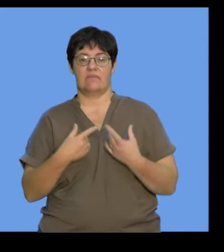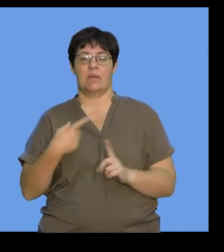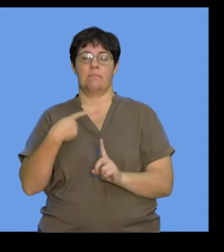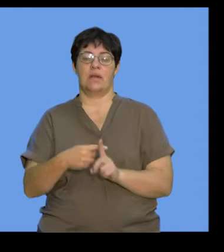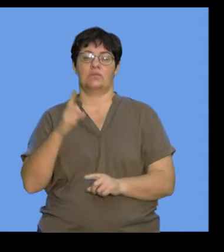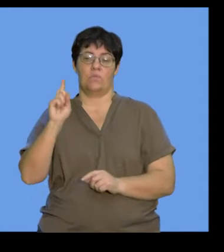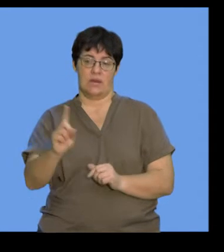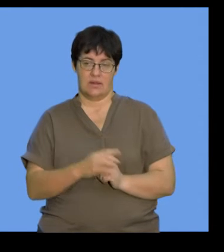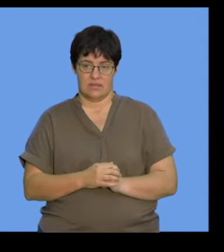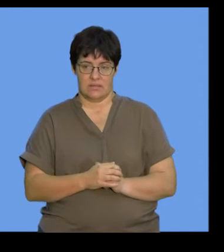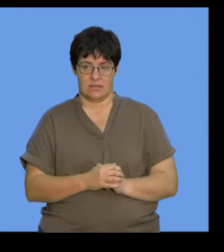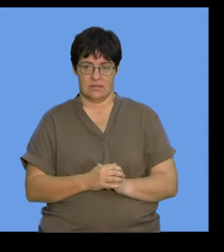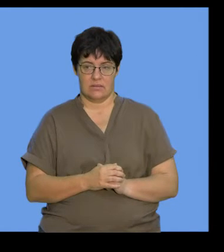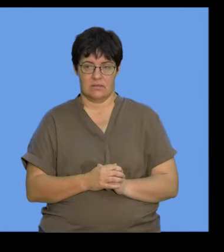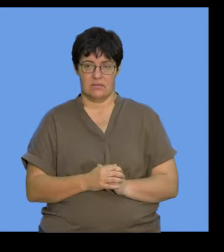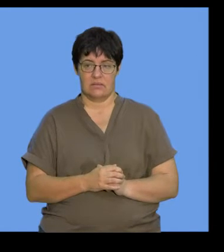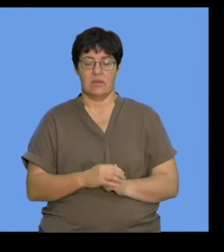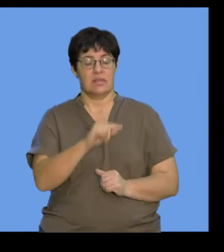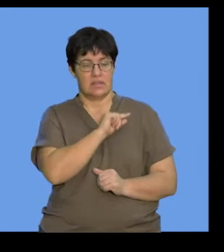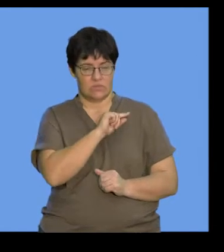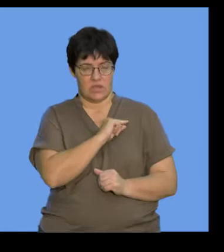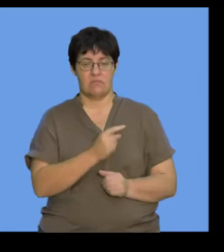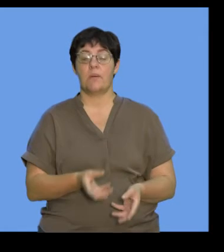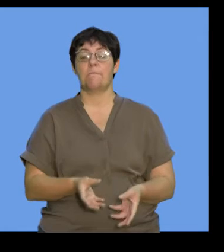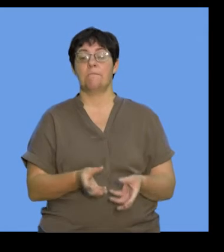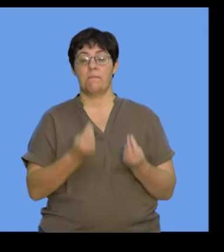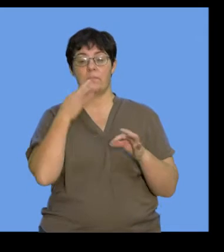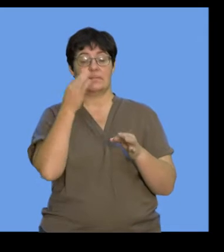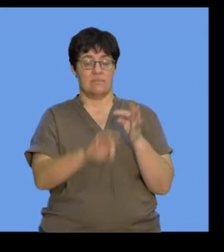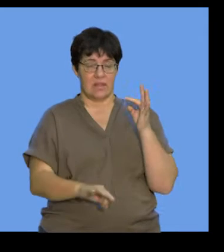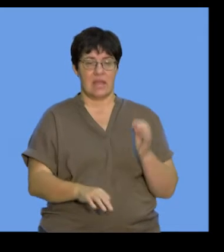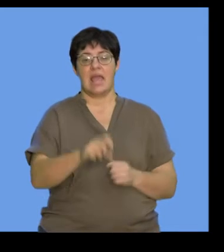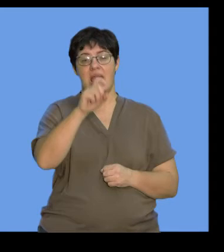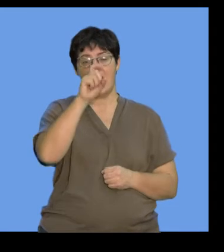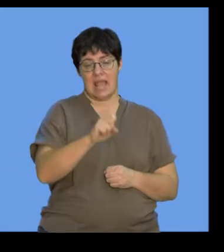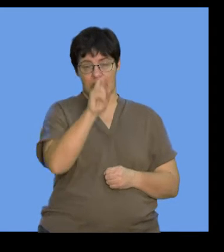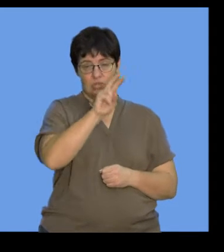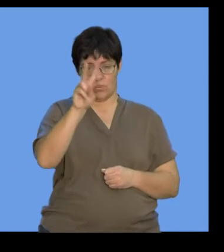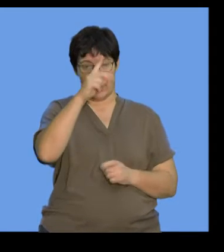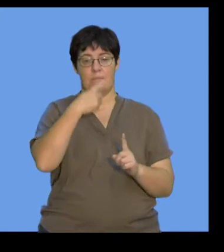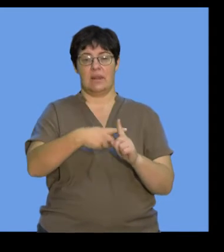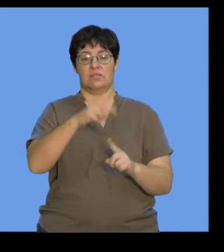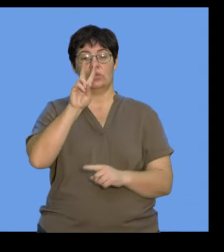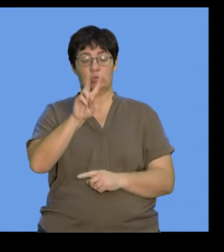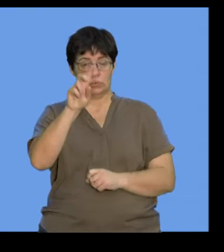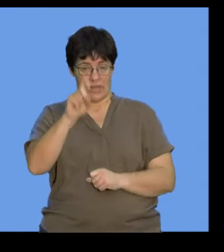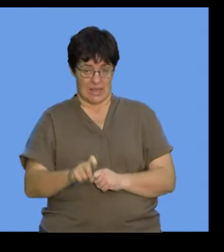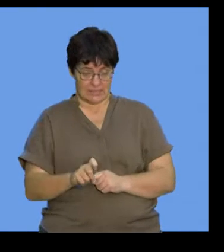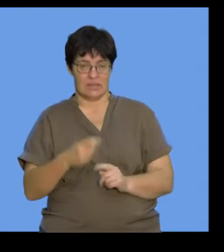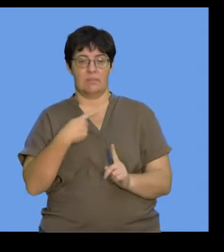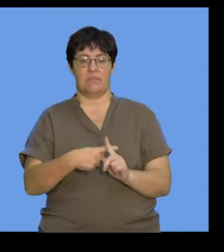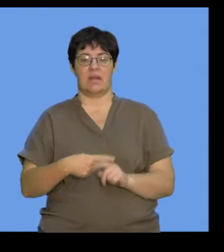1 will give me plus 1. And therefore, if you simplify this, it becomes x squared